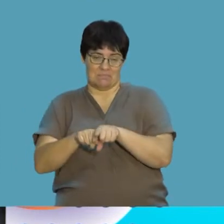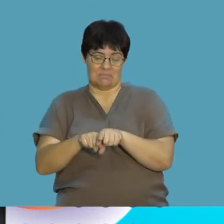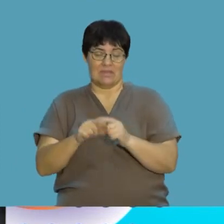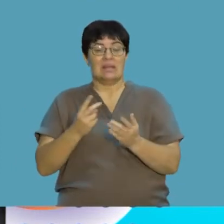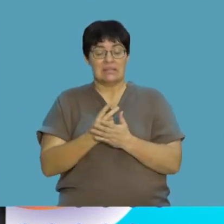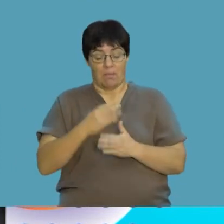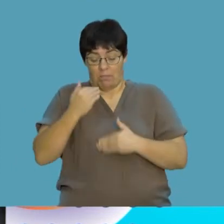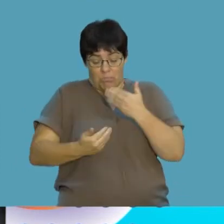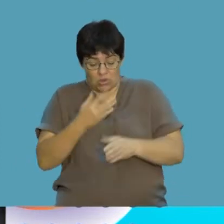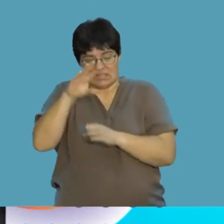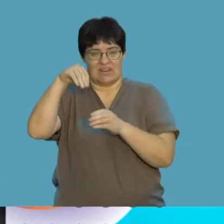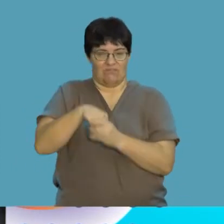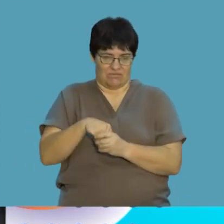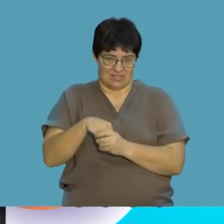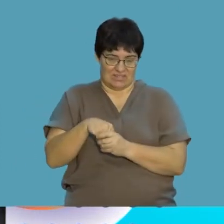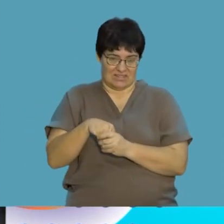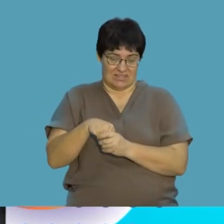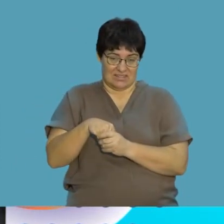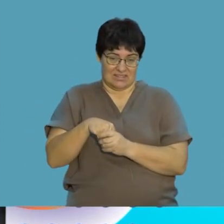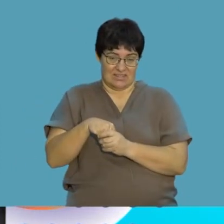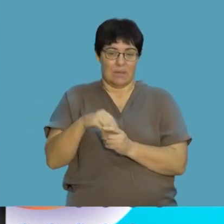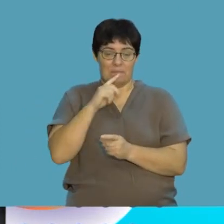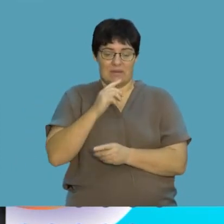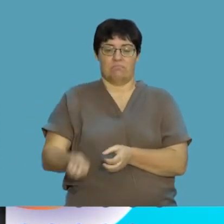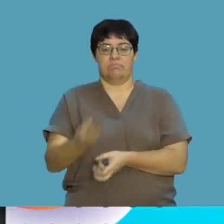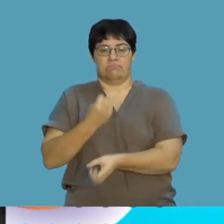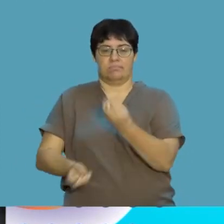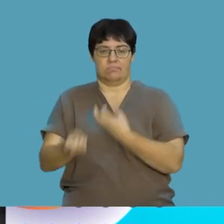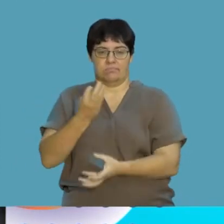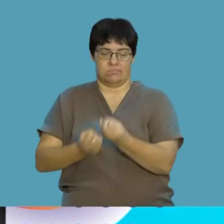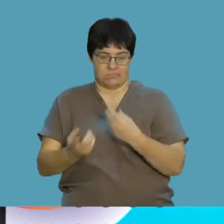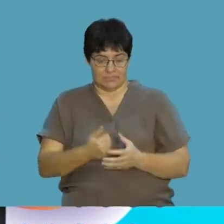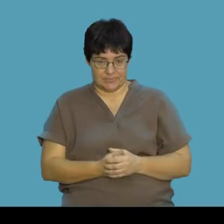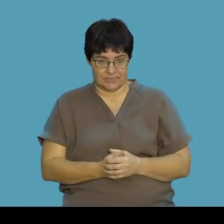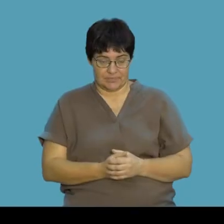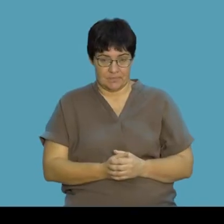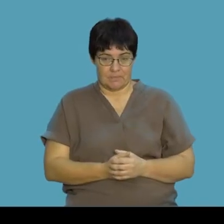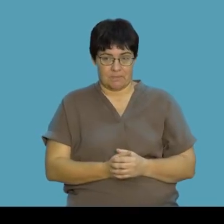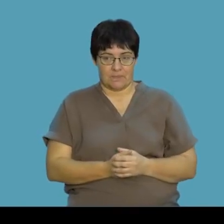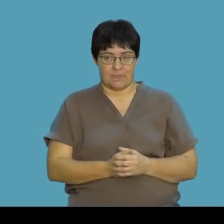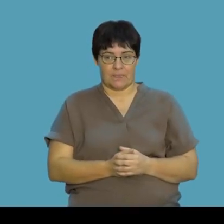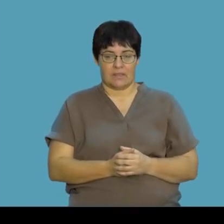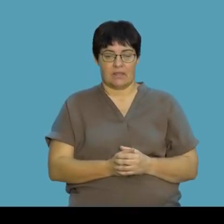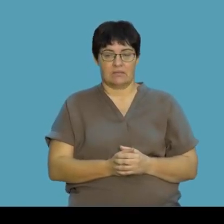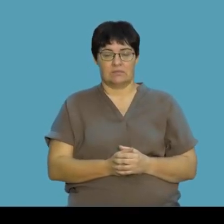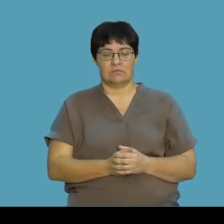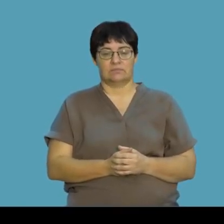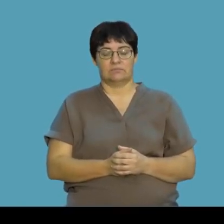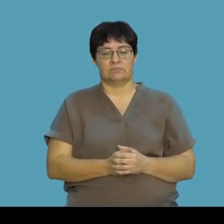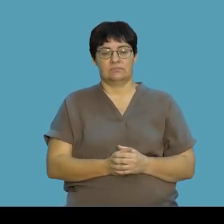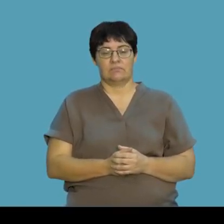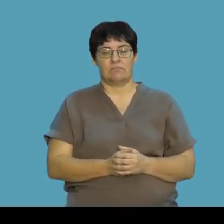process in itself which is involved, which is actually the boiling, right? Okay. Okay,